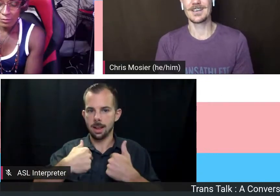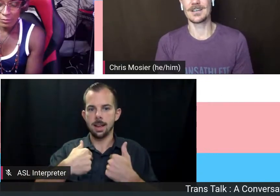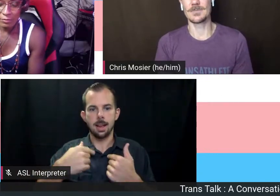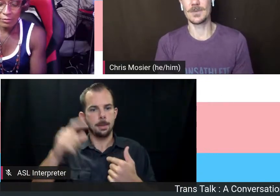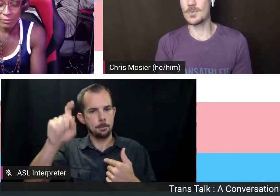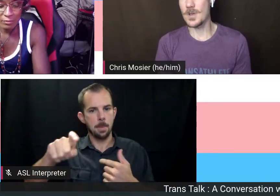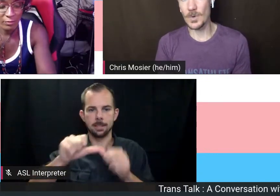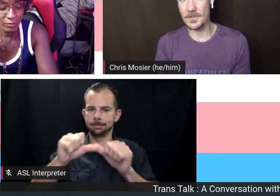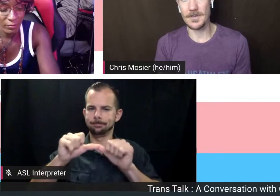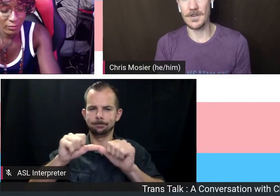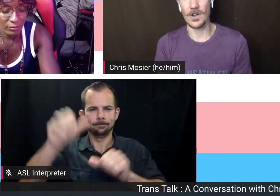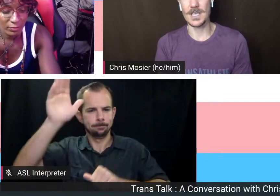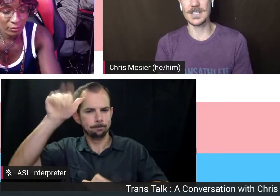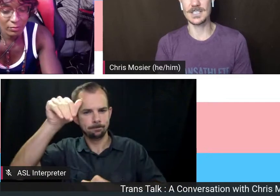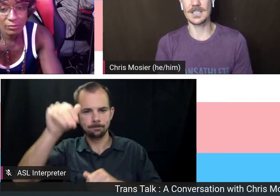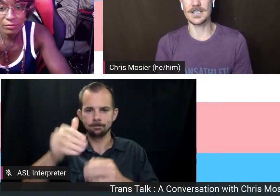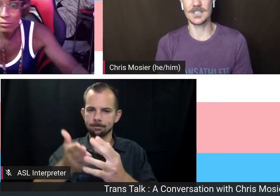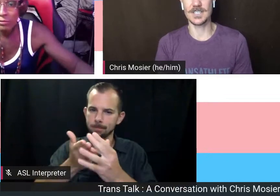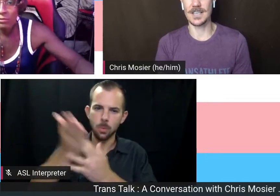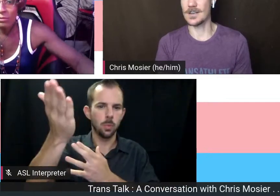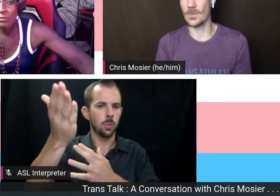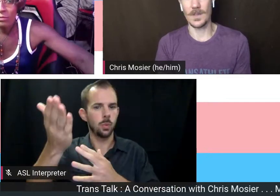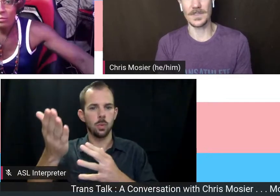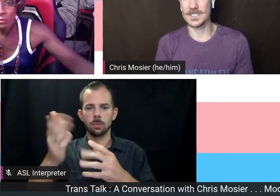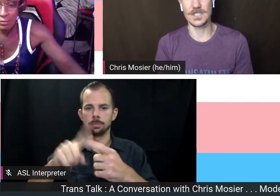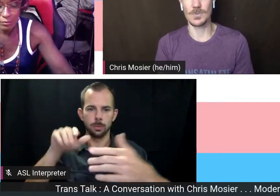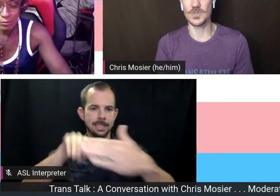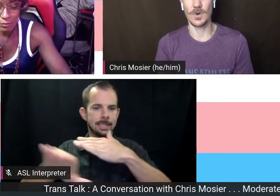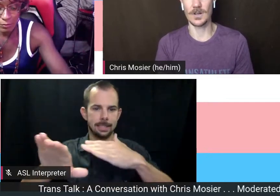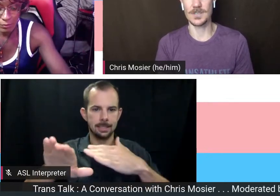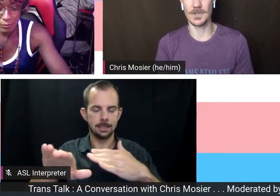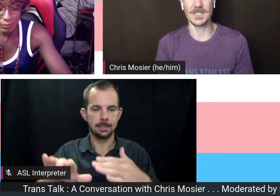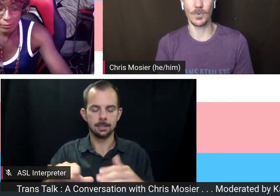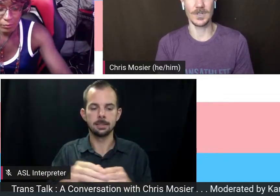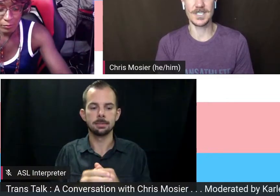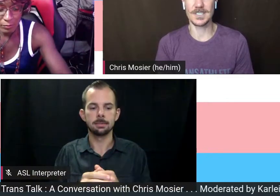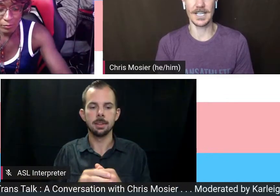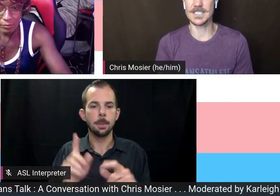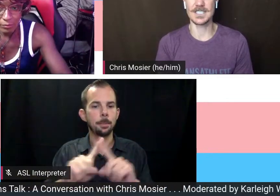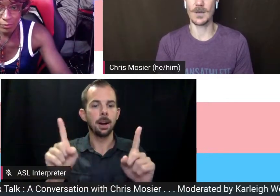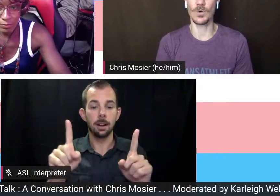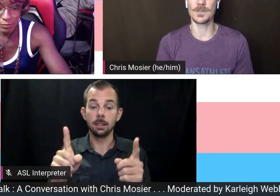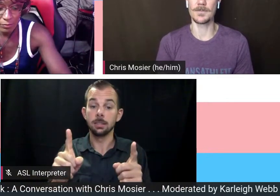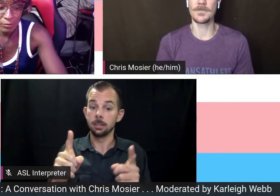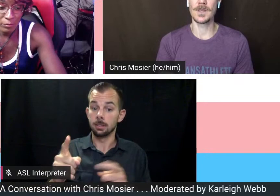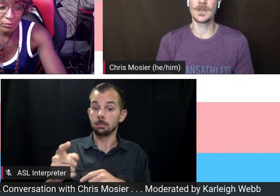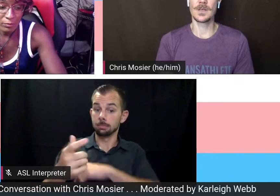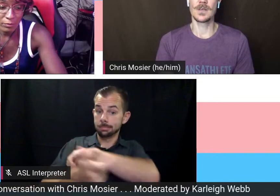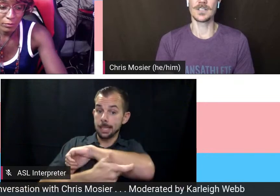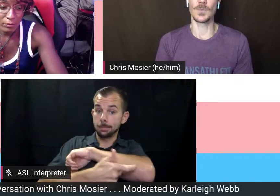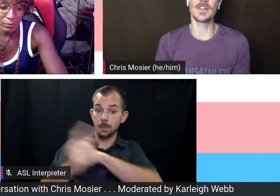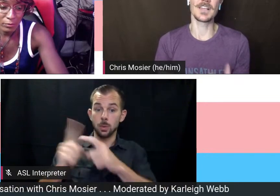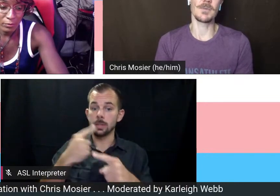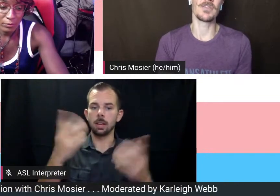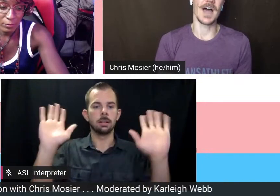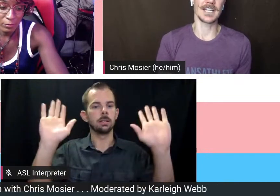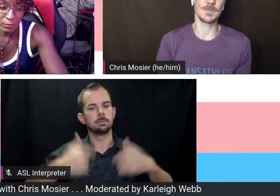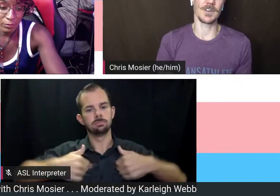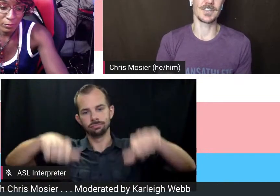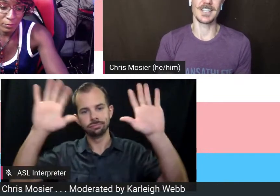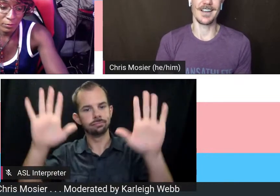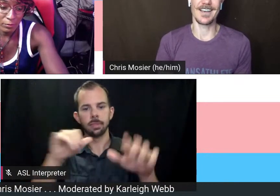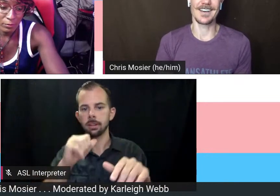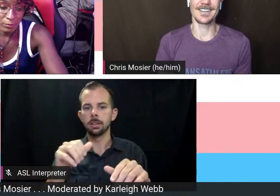wall, it would have been very easy to just say, you know what, this is too much work to play sports. Like, it's just not worth it. And so when I think about